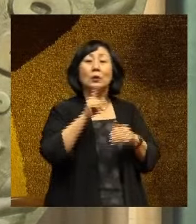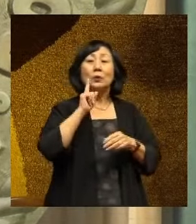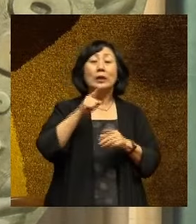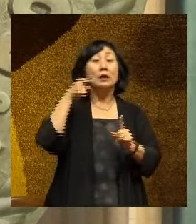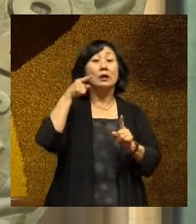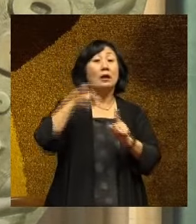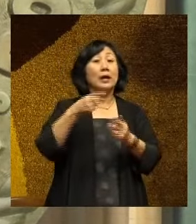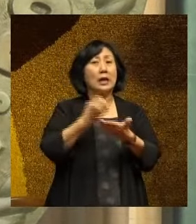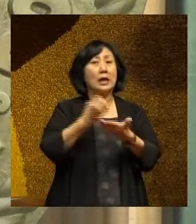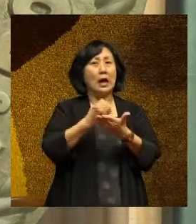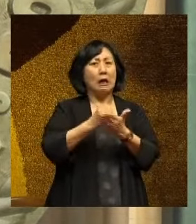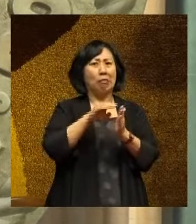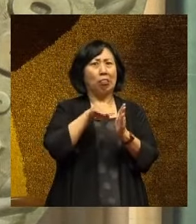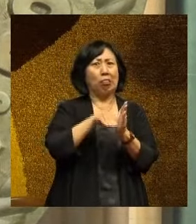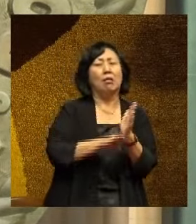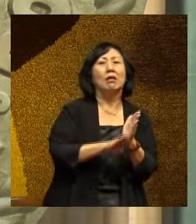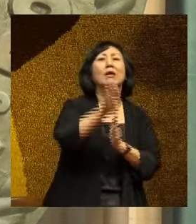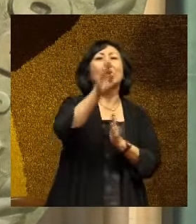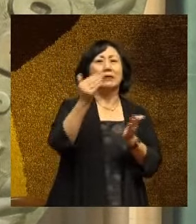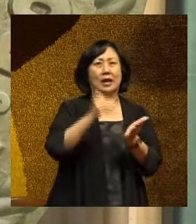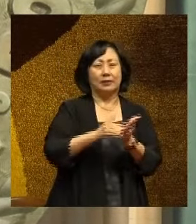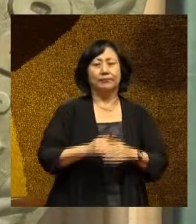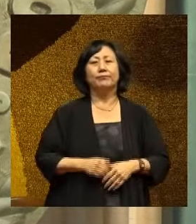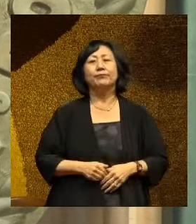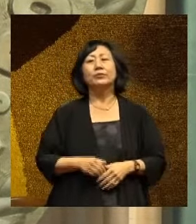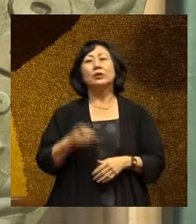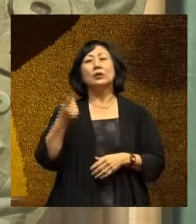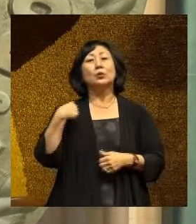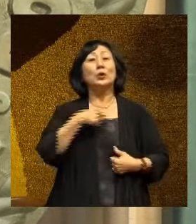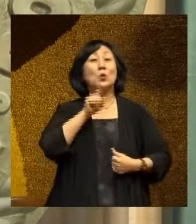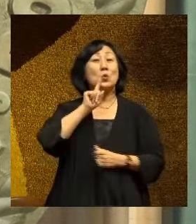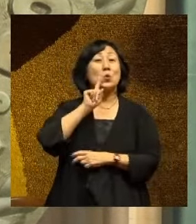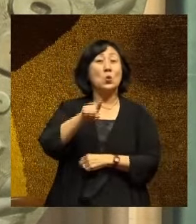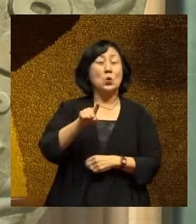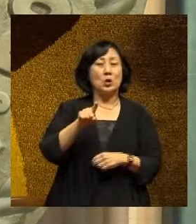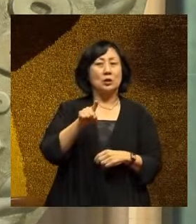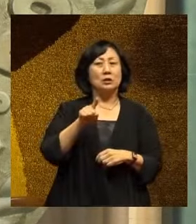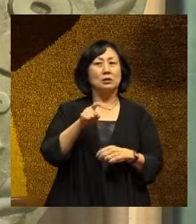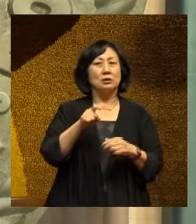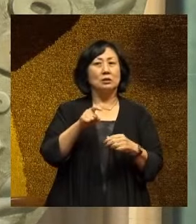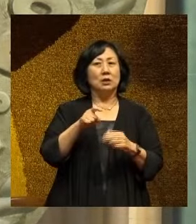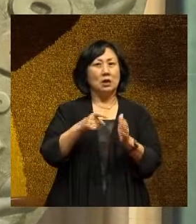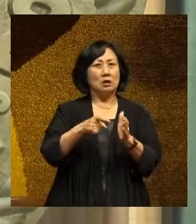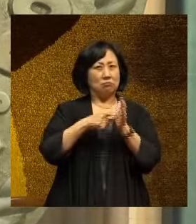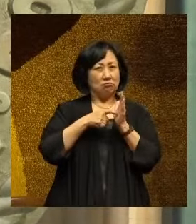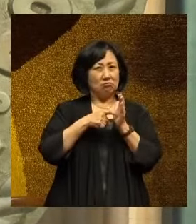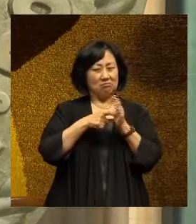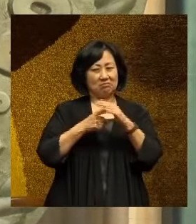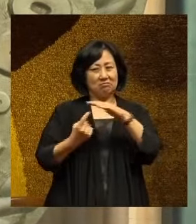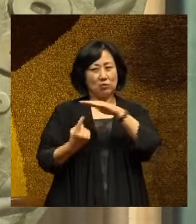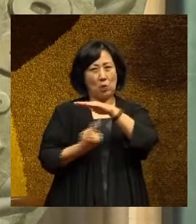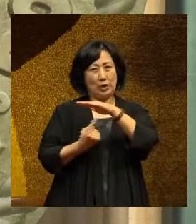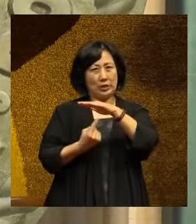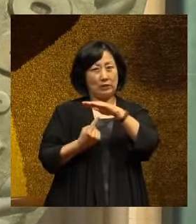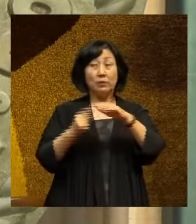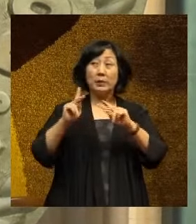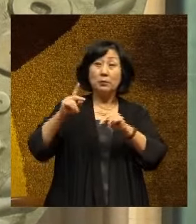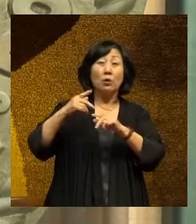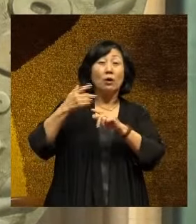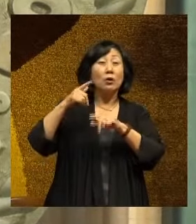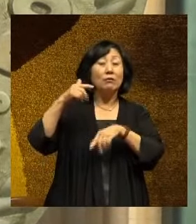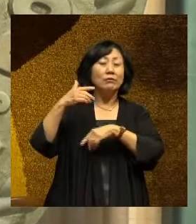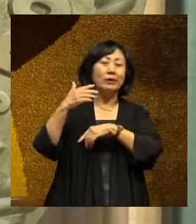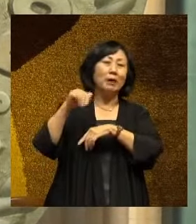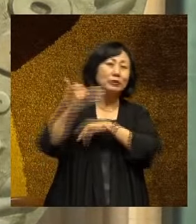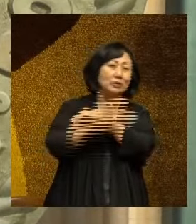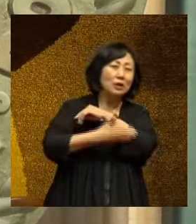economy. We ordered a mandatory quarantine for all trans-Pacific travelers to slow